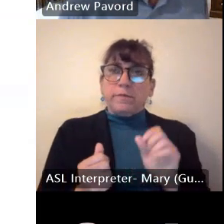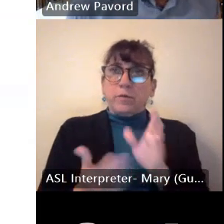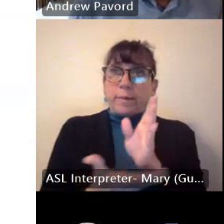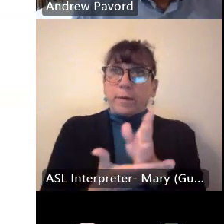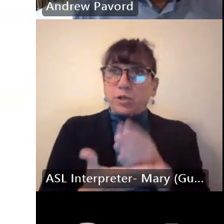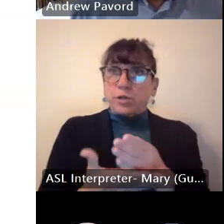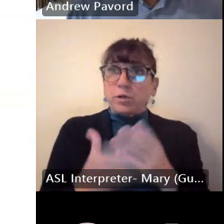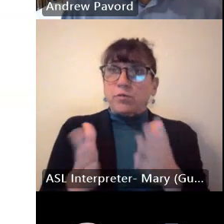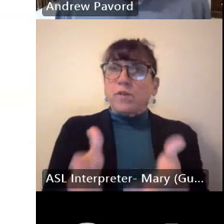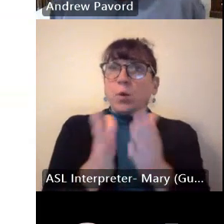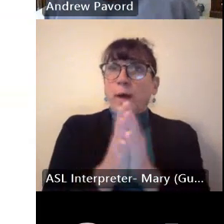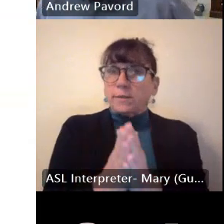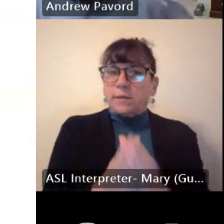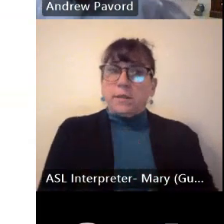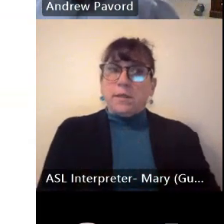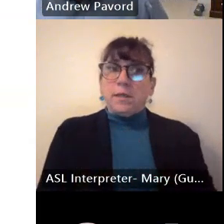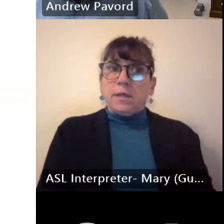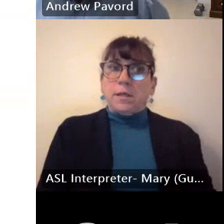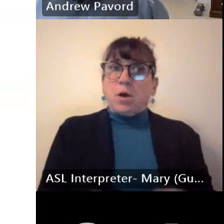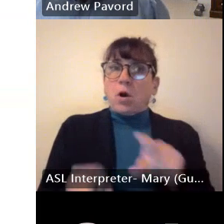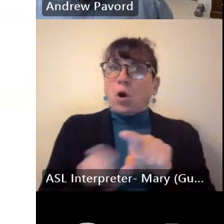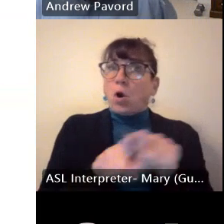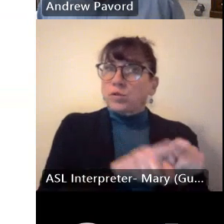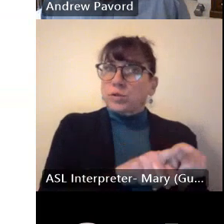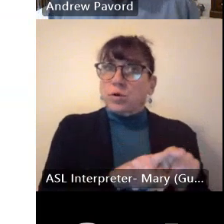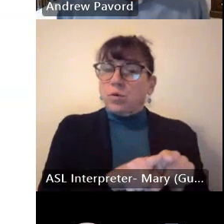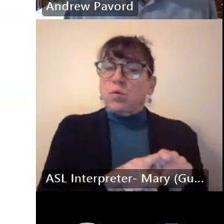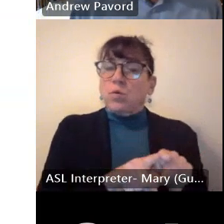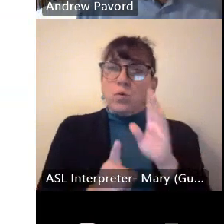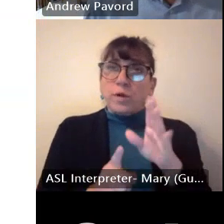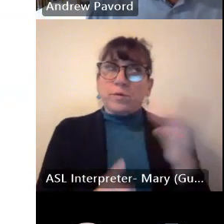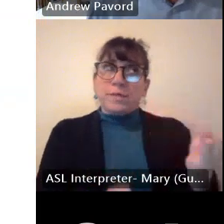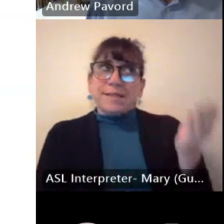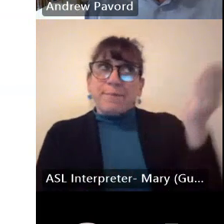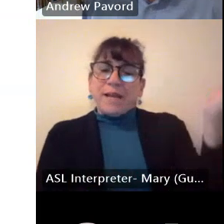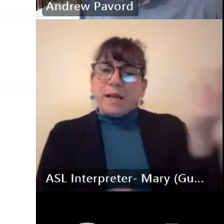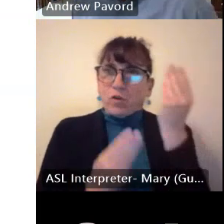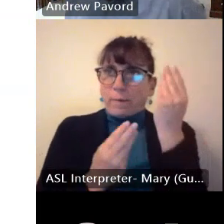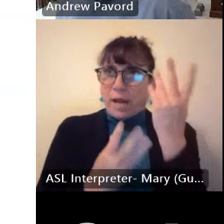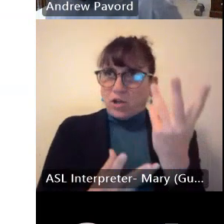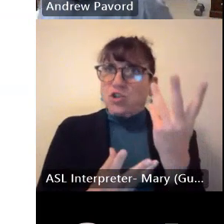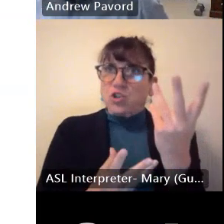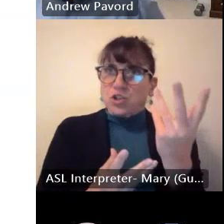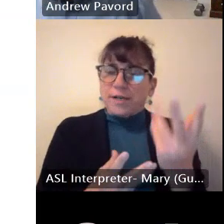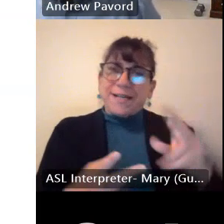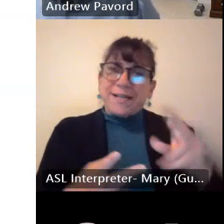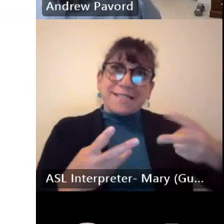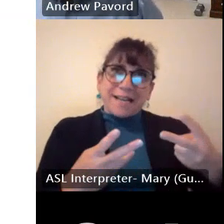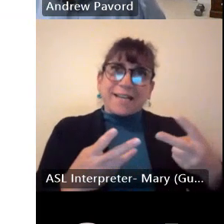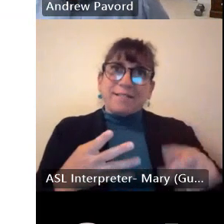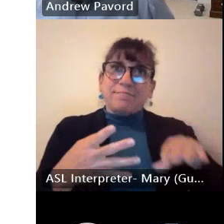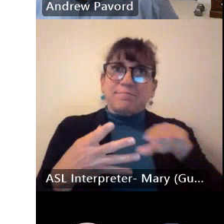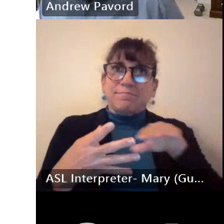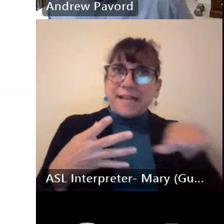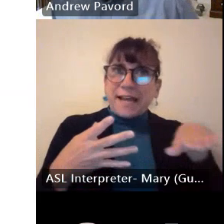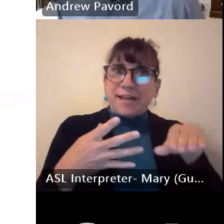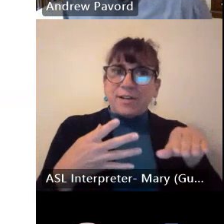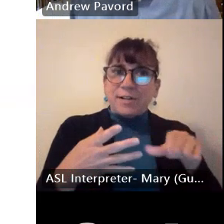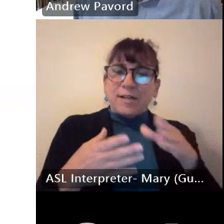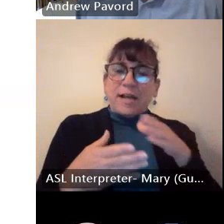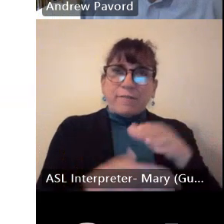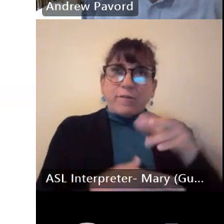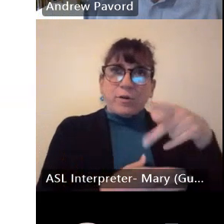request. You will also potentially submit information in a second stage, and that's after